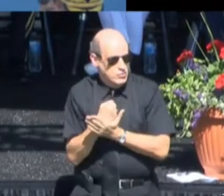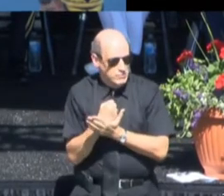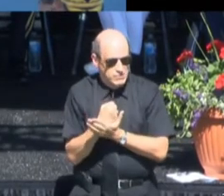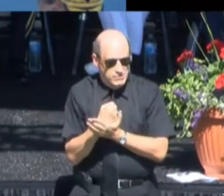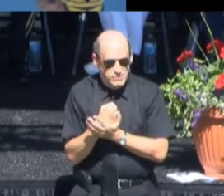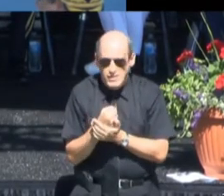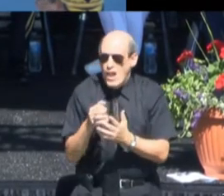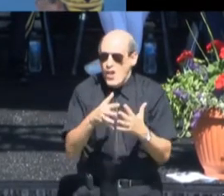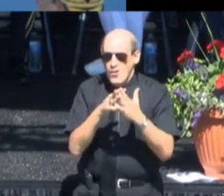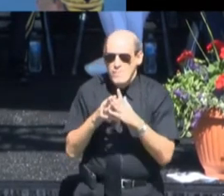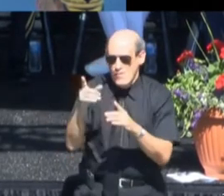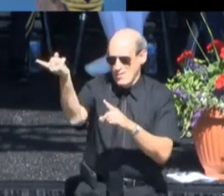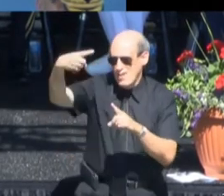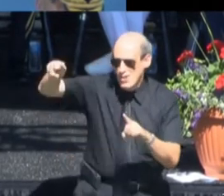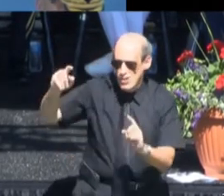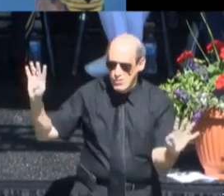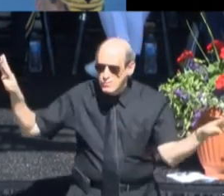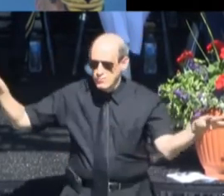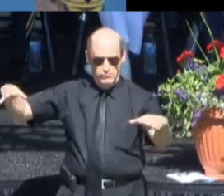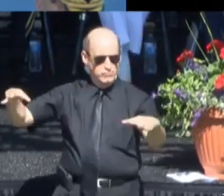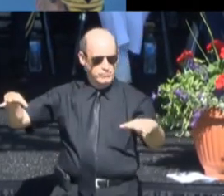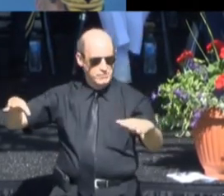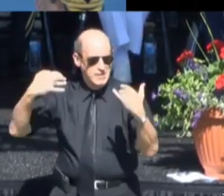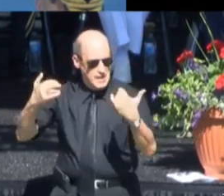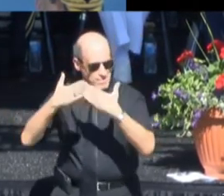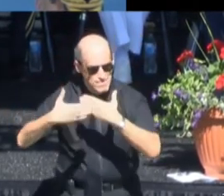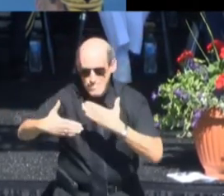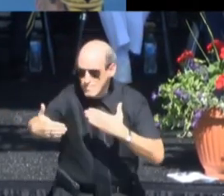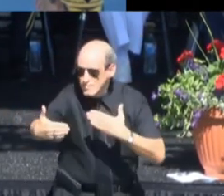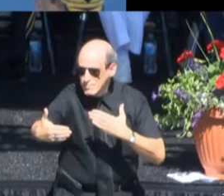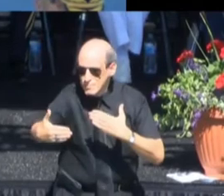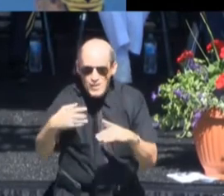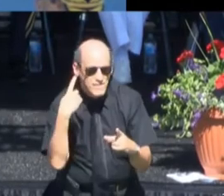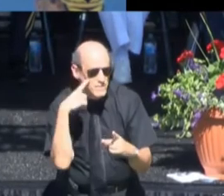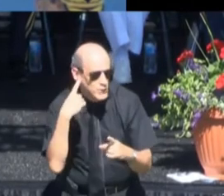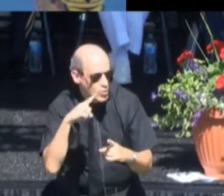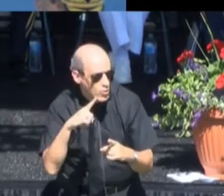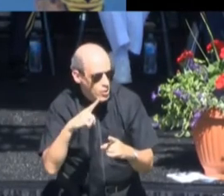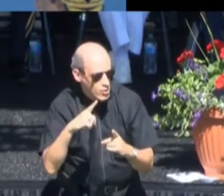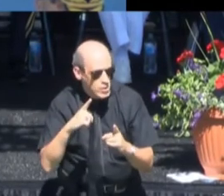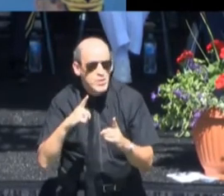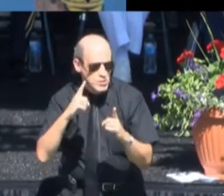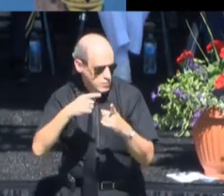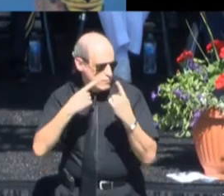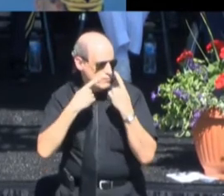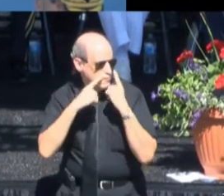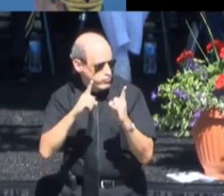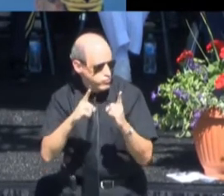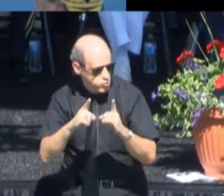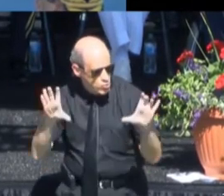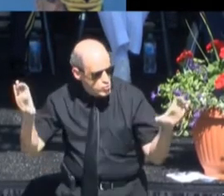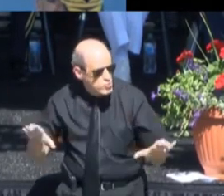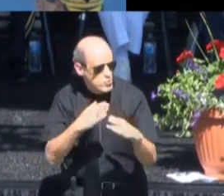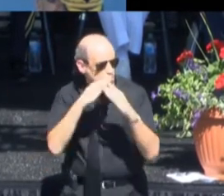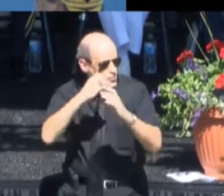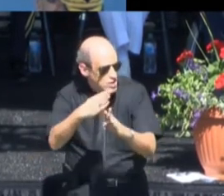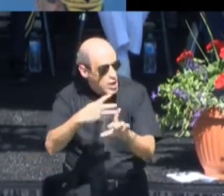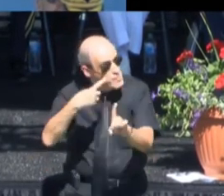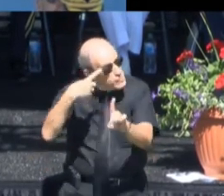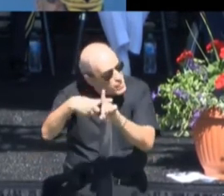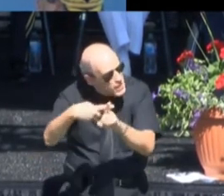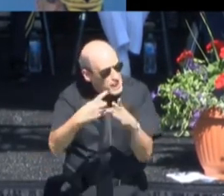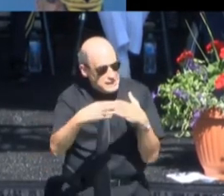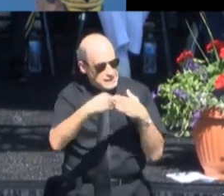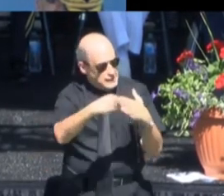The American people look to you from this day forward to not just deliver the goods, but to provide principled